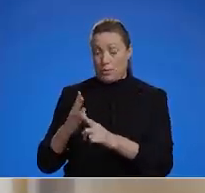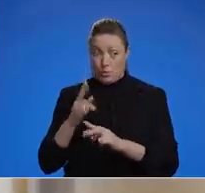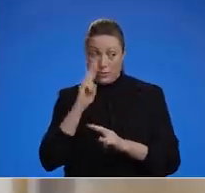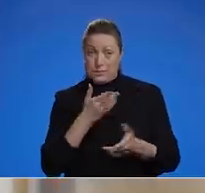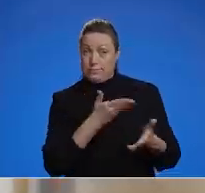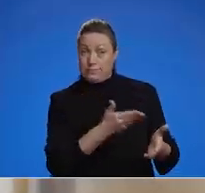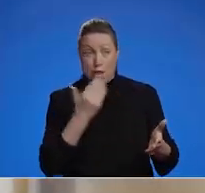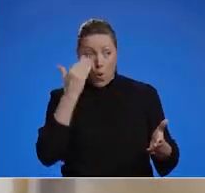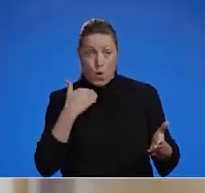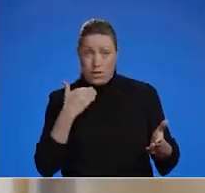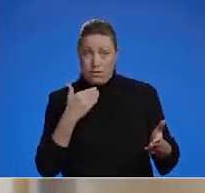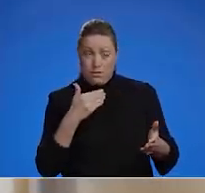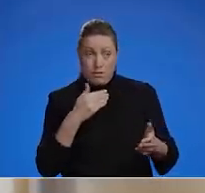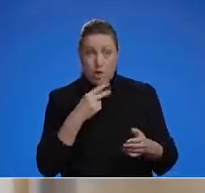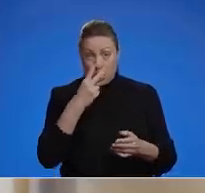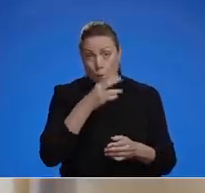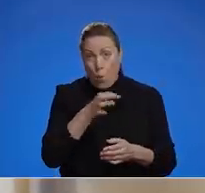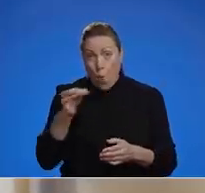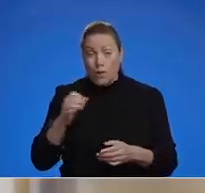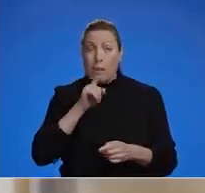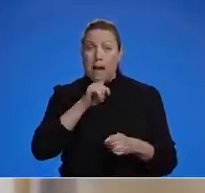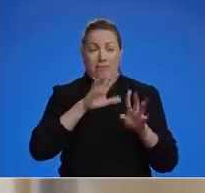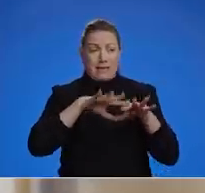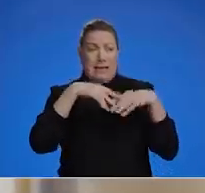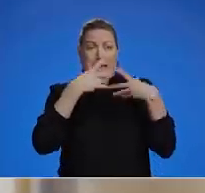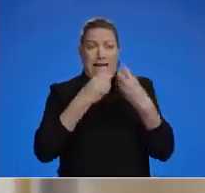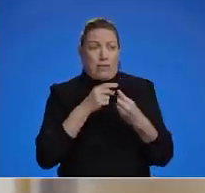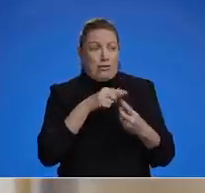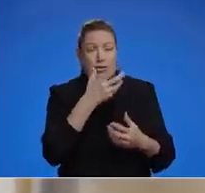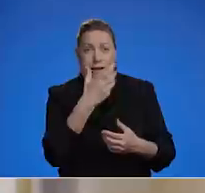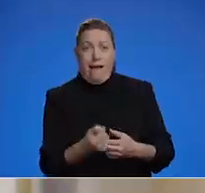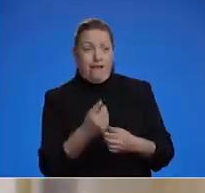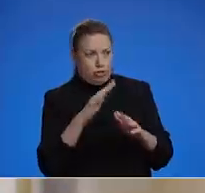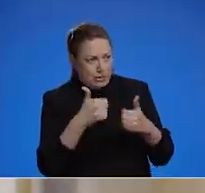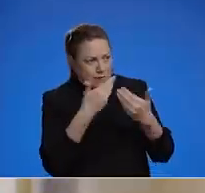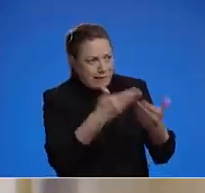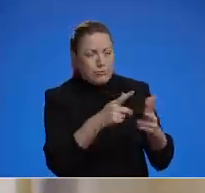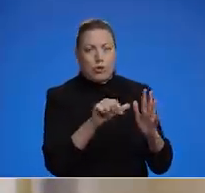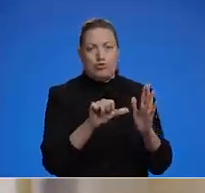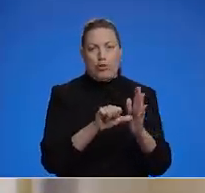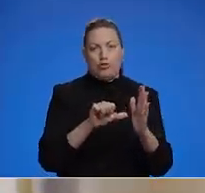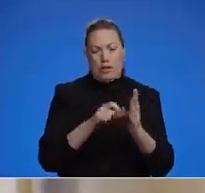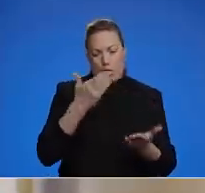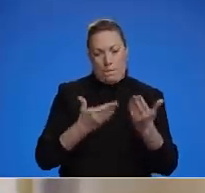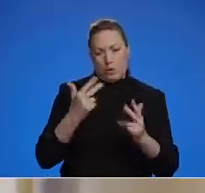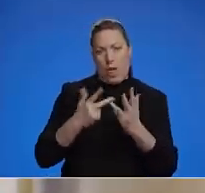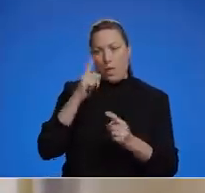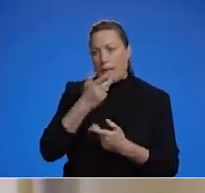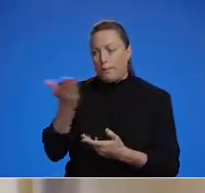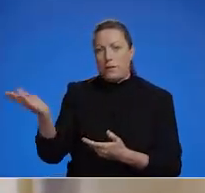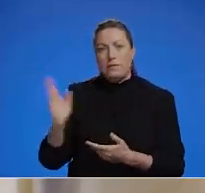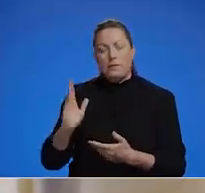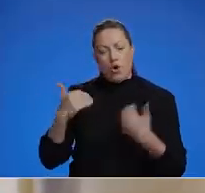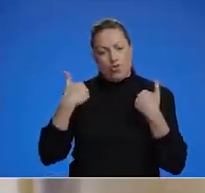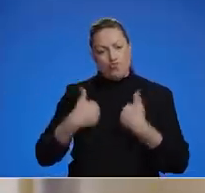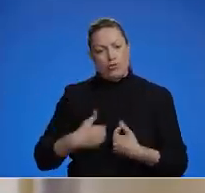has put more in than all who have contributed to the treasury, for they have all put in money they